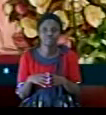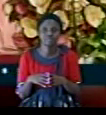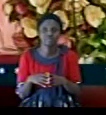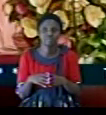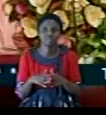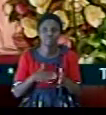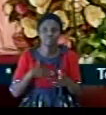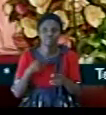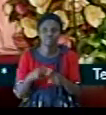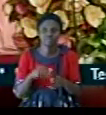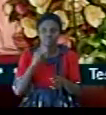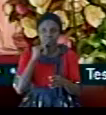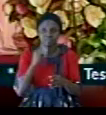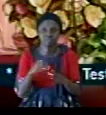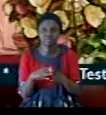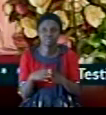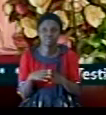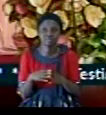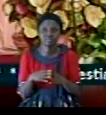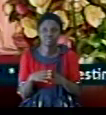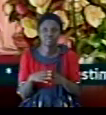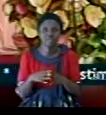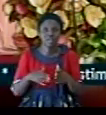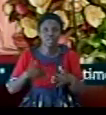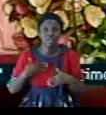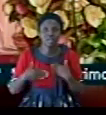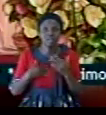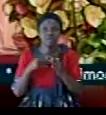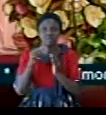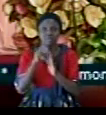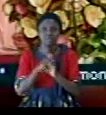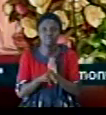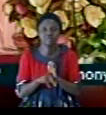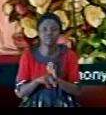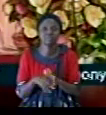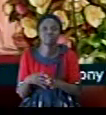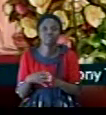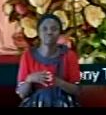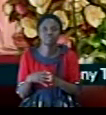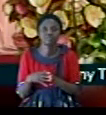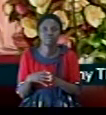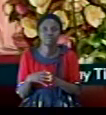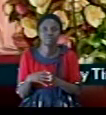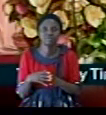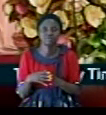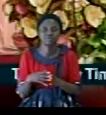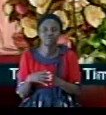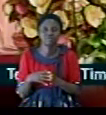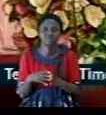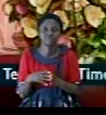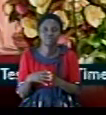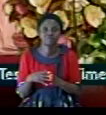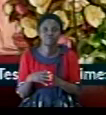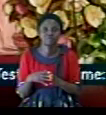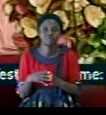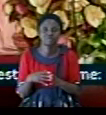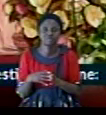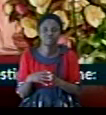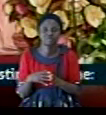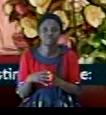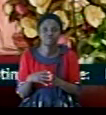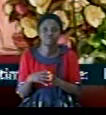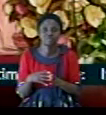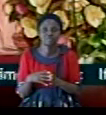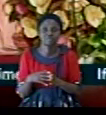My name is Ifadam Happiness, Mrs. I'm from Benin East Region, Edo State, Nigeria.